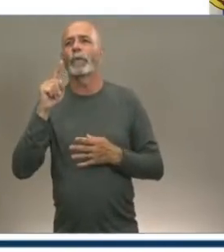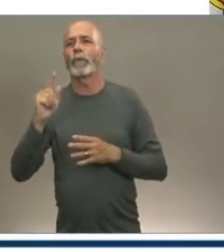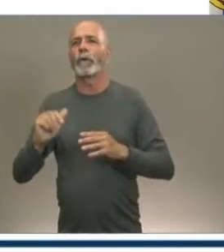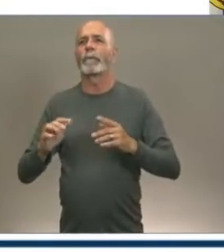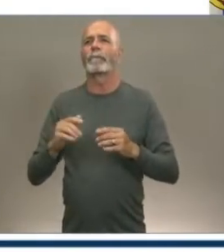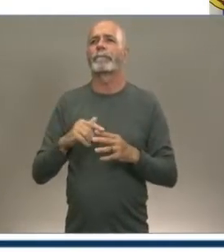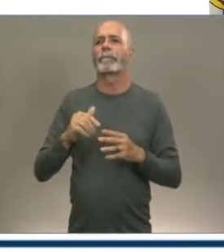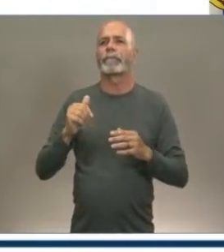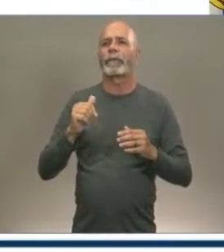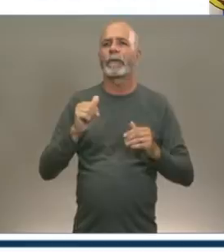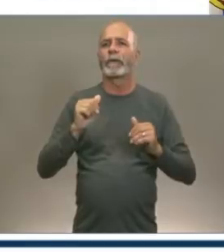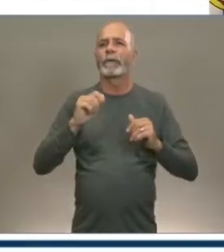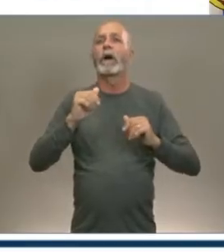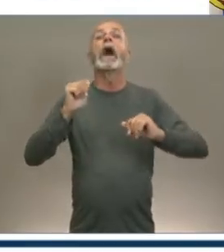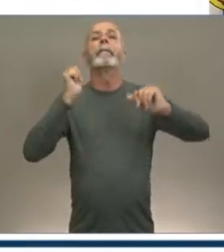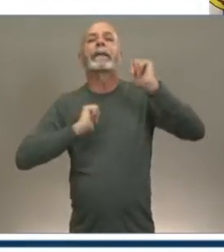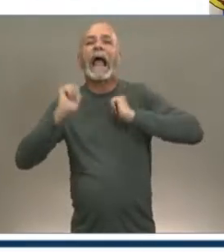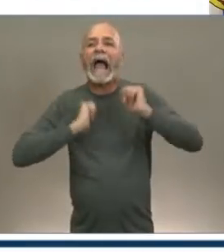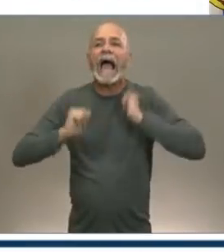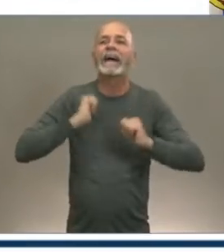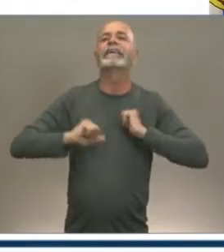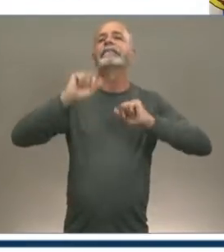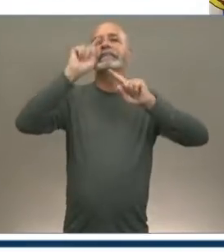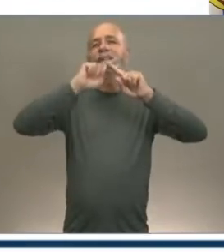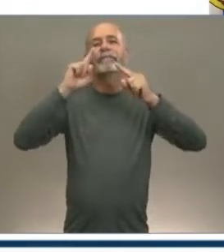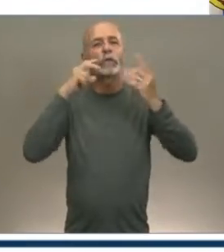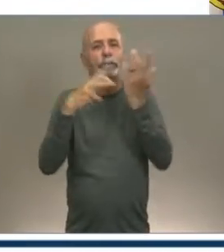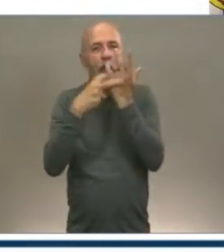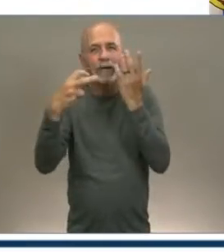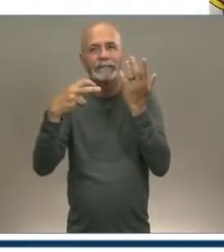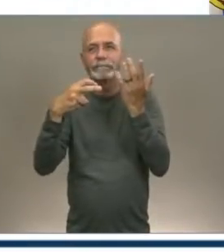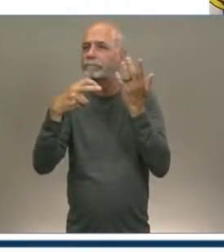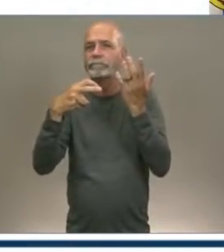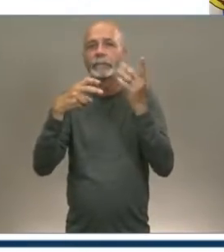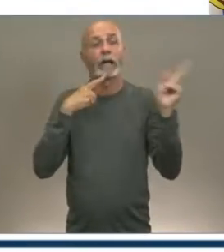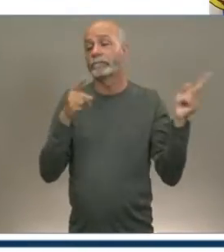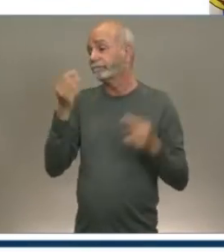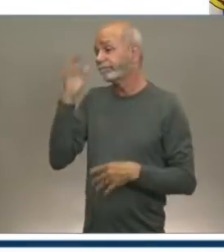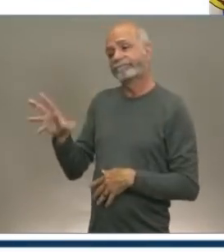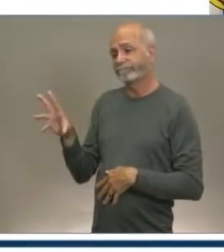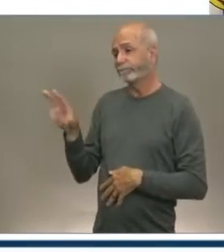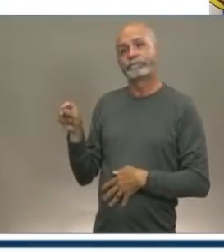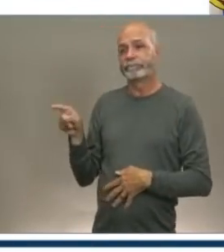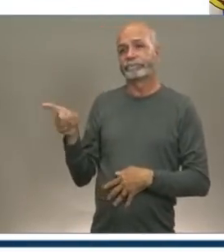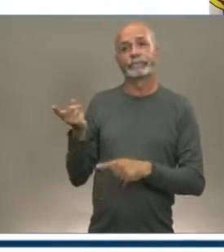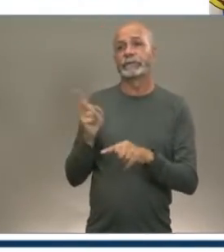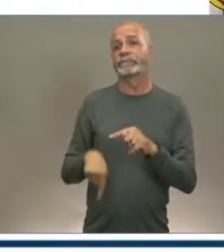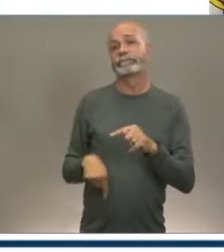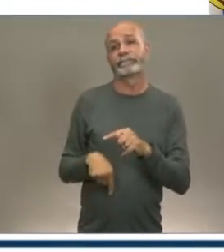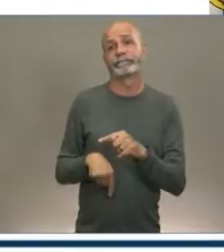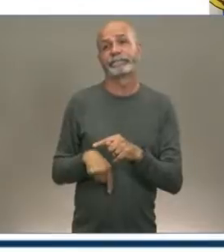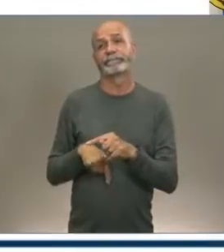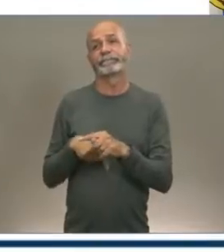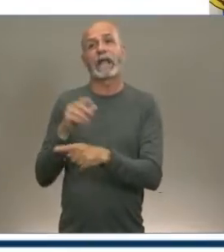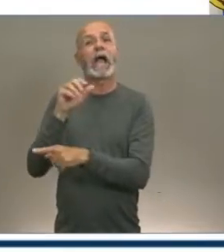to Dr. Strang, do you have any concerns that those of us who've been vaccinated with that particular vaccine will have limits on where we can go and